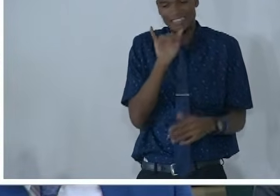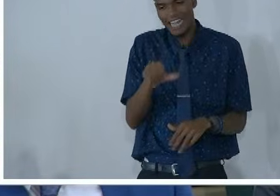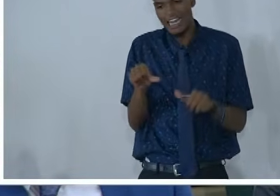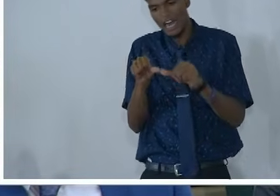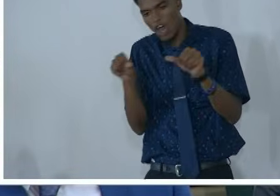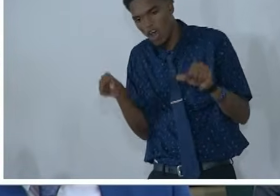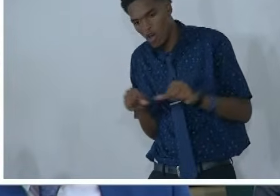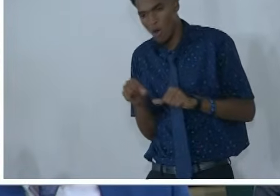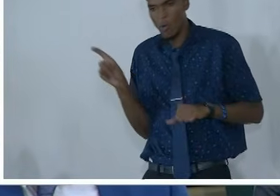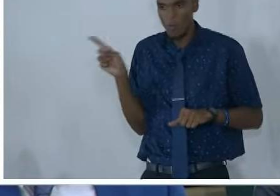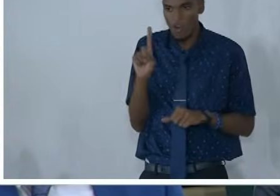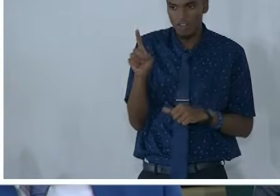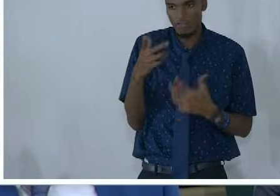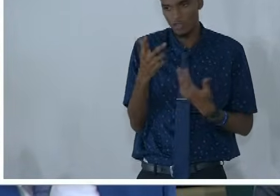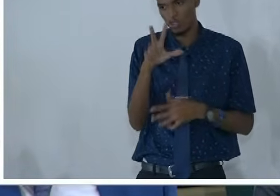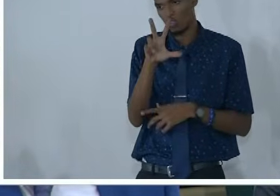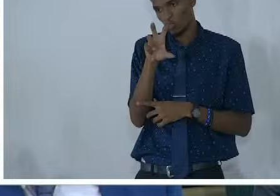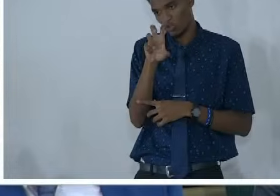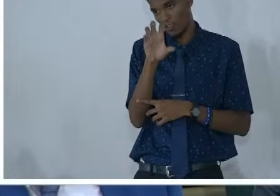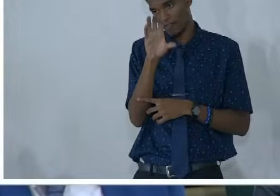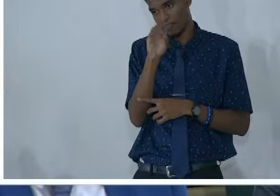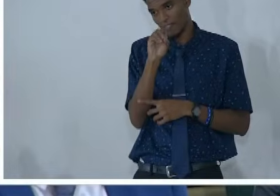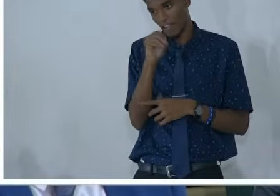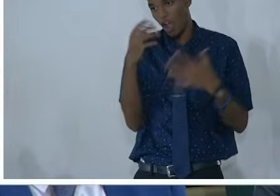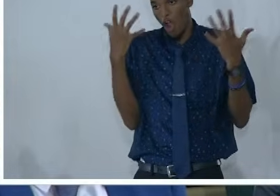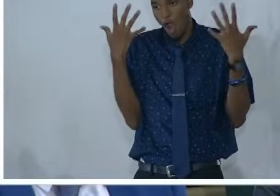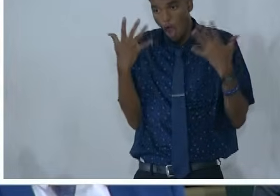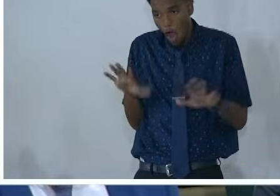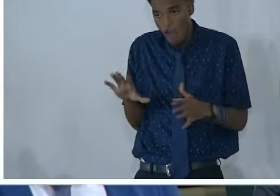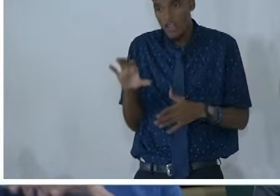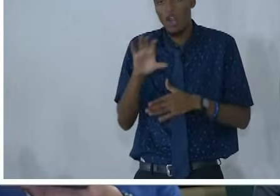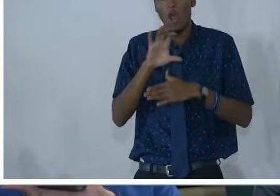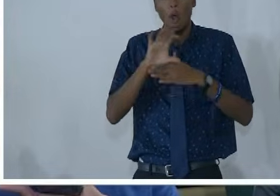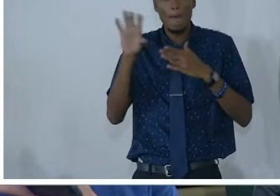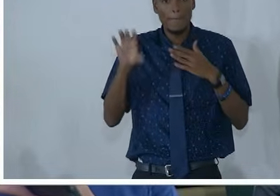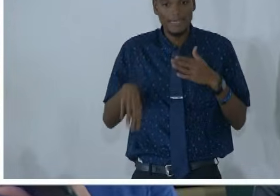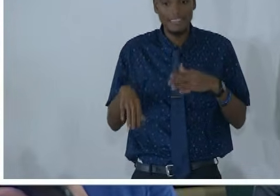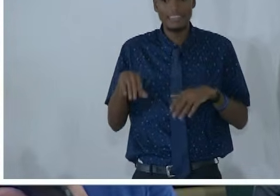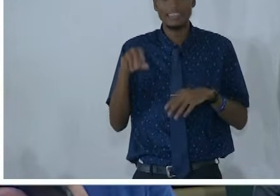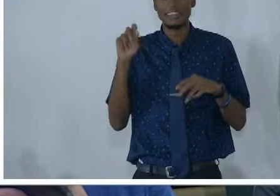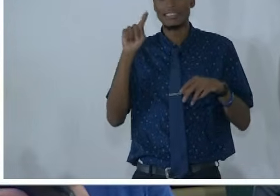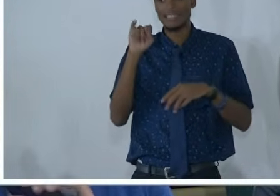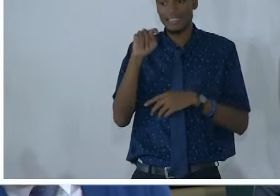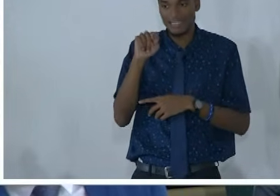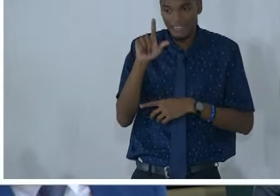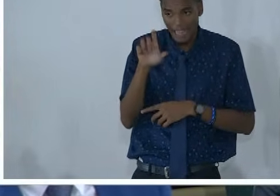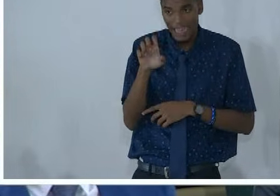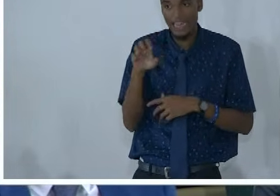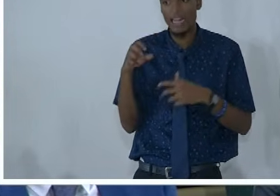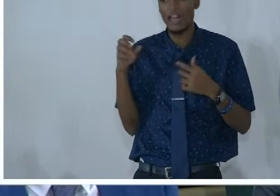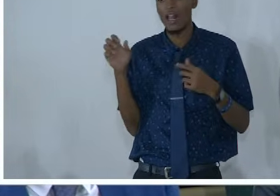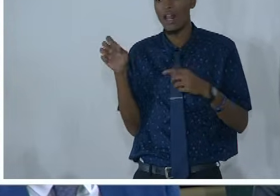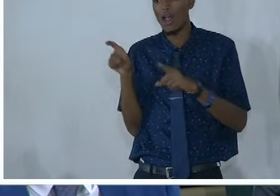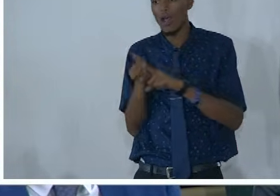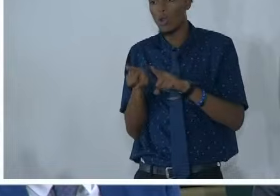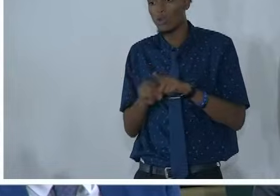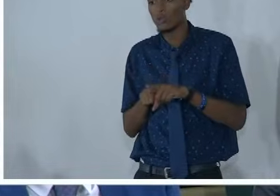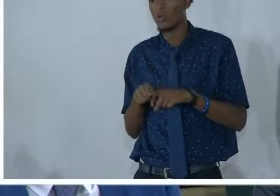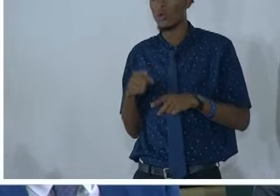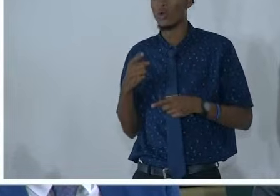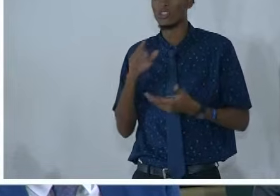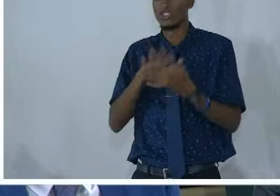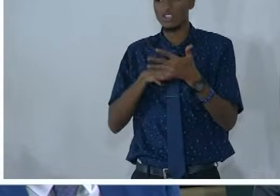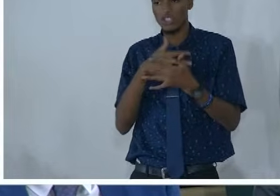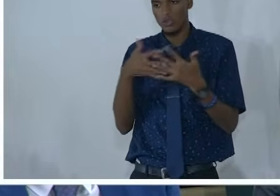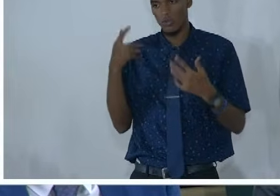which is 350 already completed titles relate to, and a schedule for